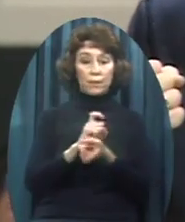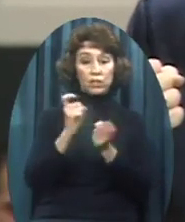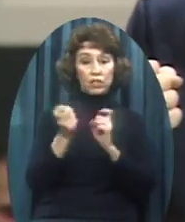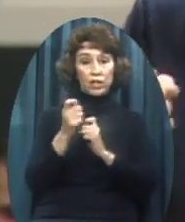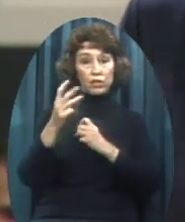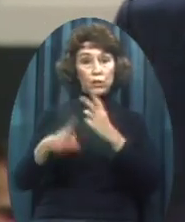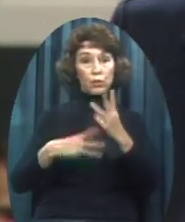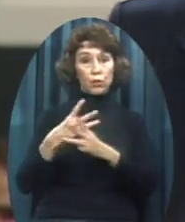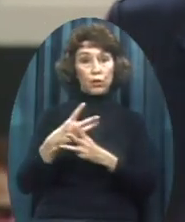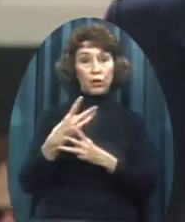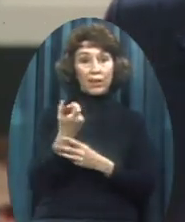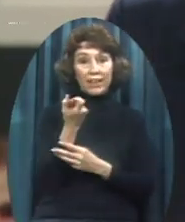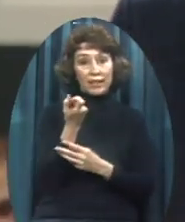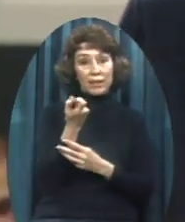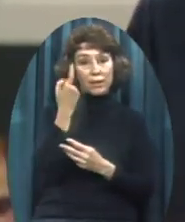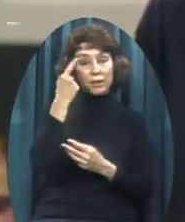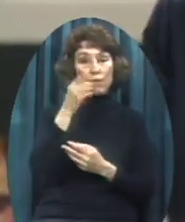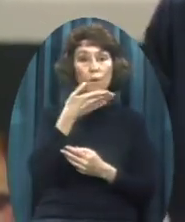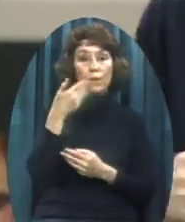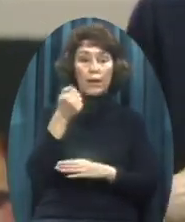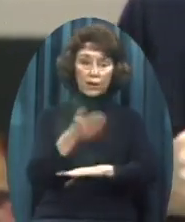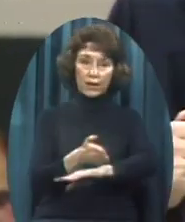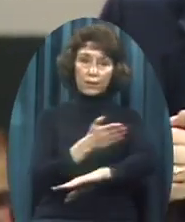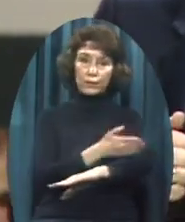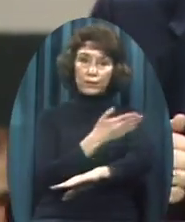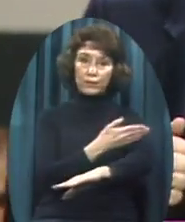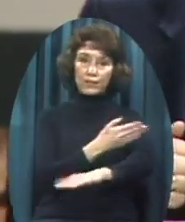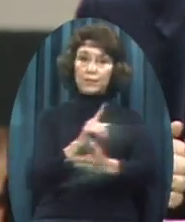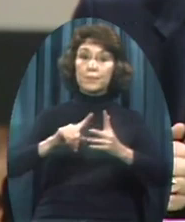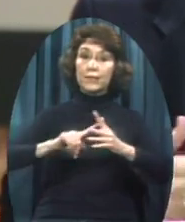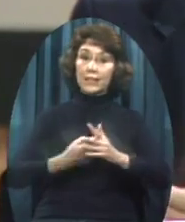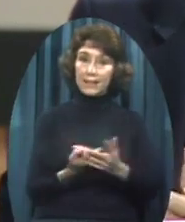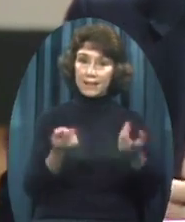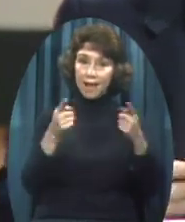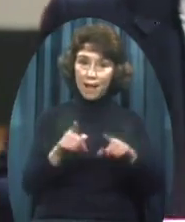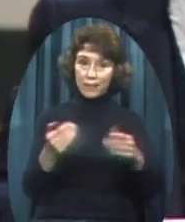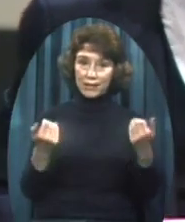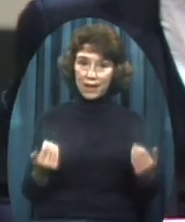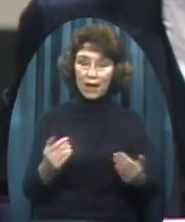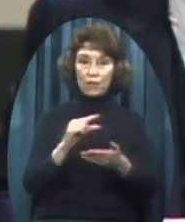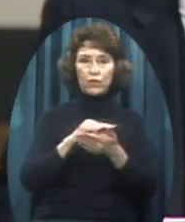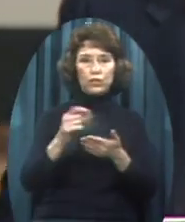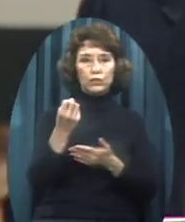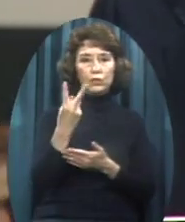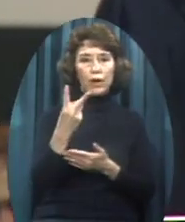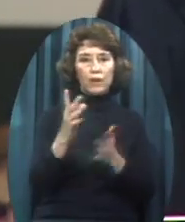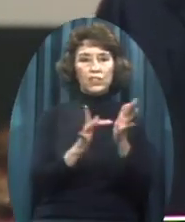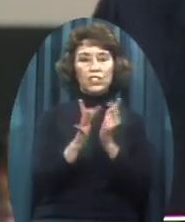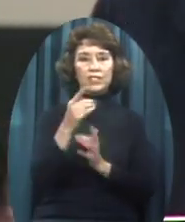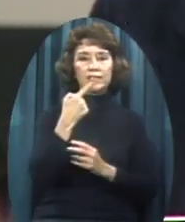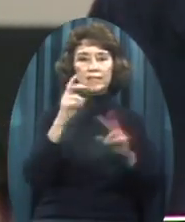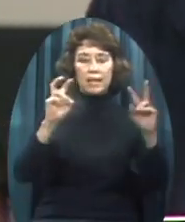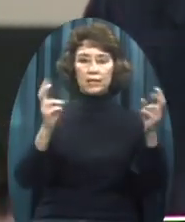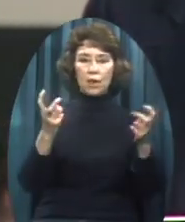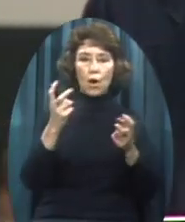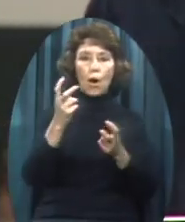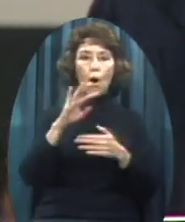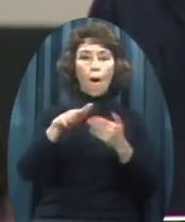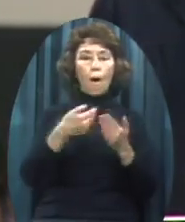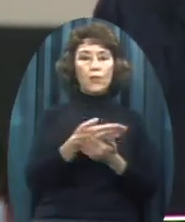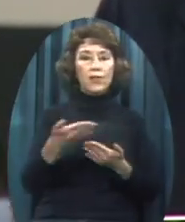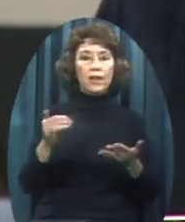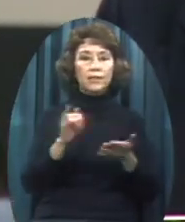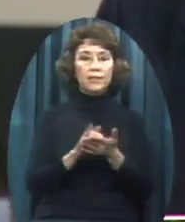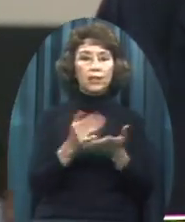better. And it's beginning to happen. Well, in verse 12, Jesus said, "Therefore, all things whatsoever ye would that men should do